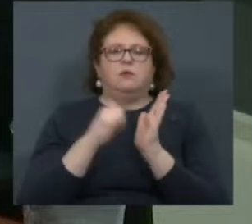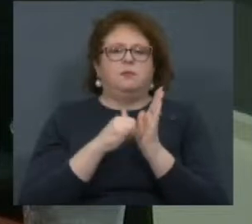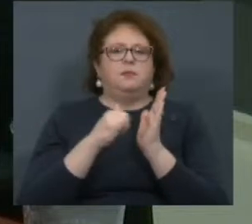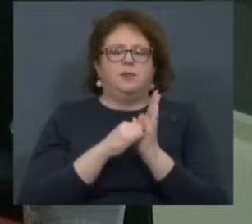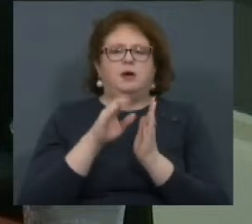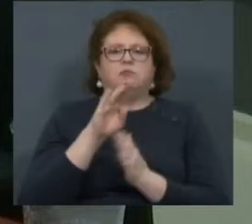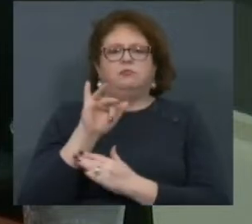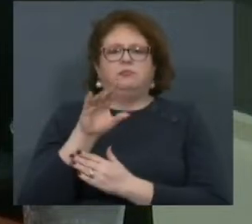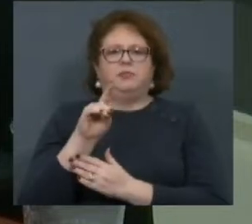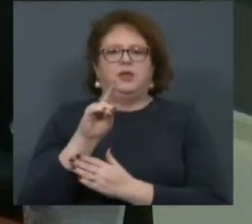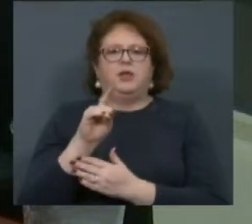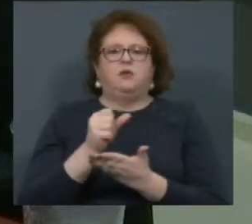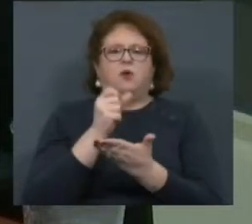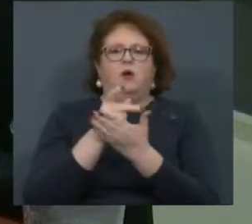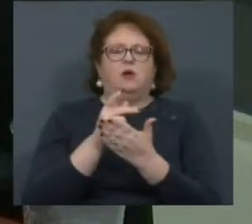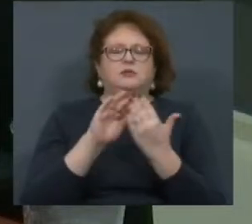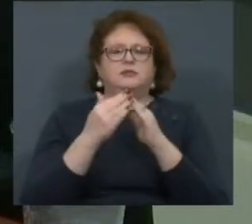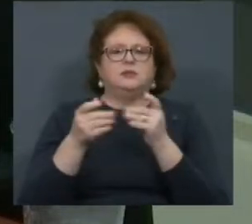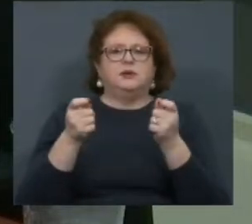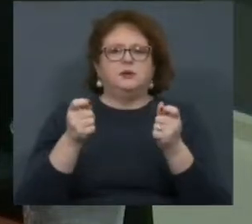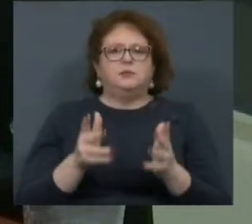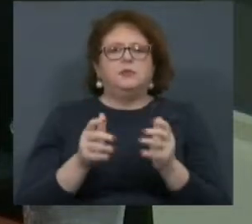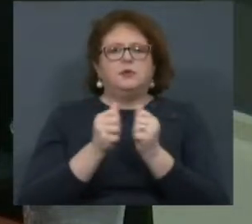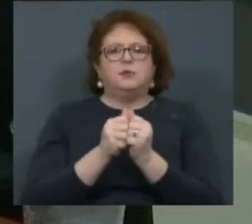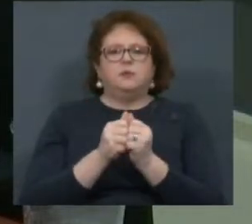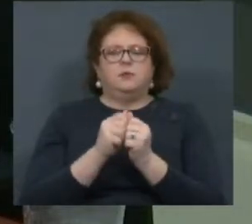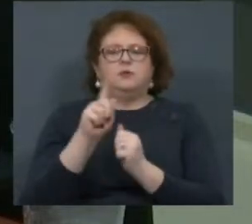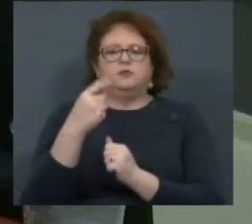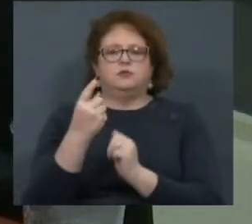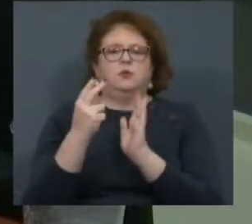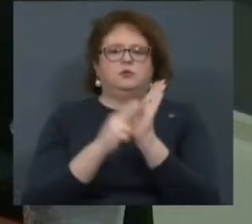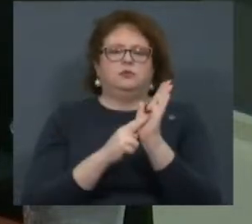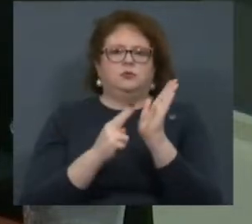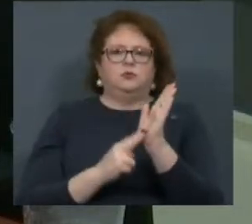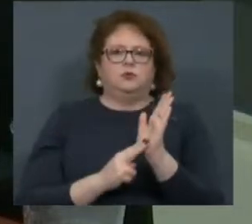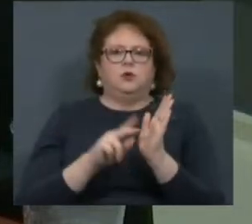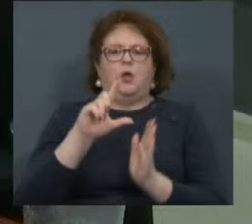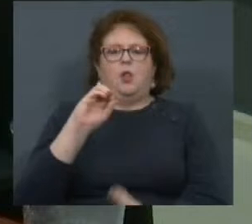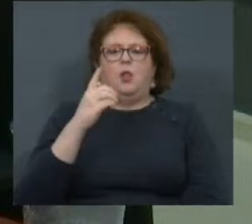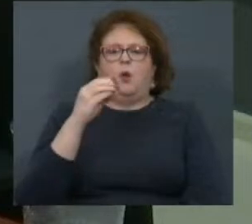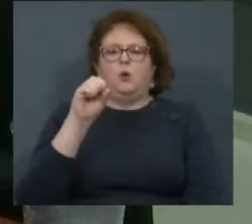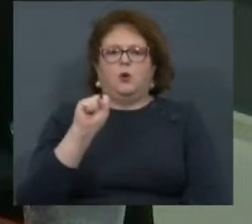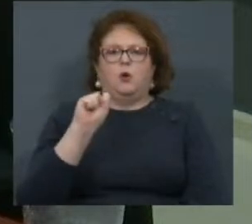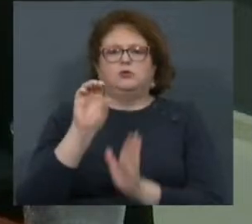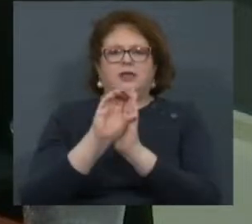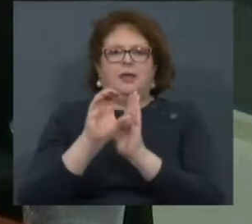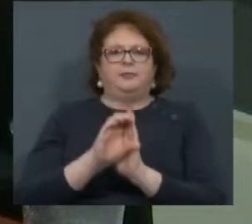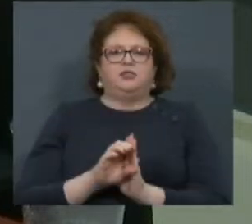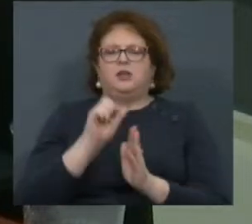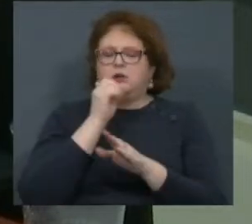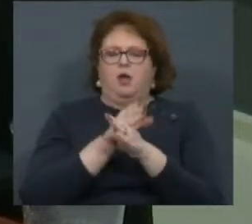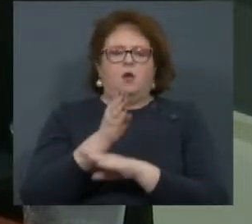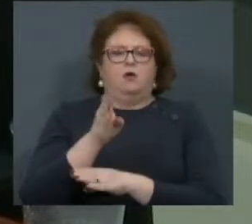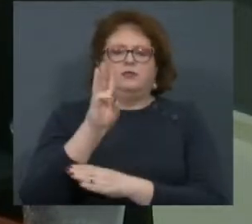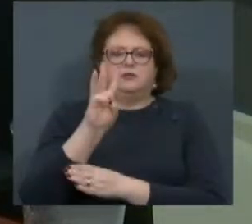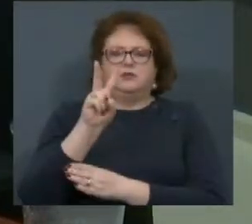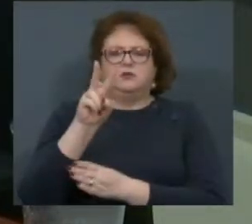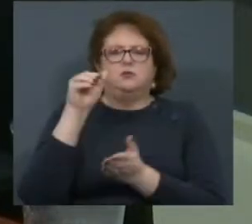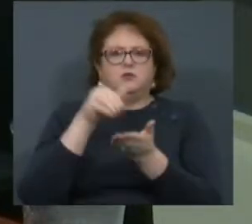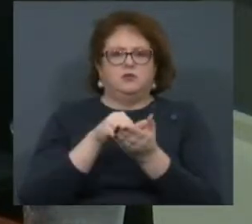unfeasible to bid to authorize the city manager to enter into a sole source contract with Logos Imaging in an amount not to exceed